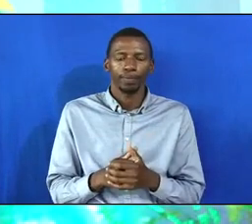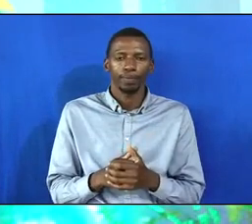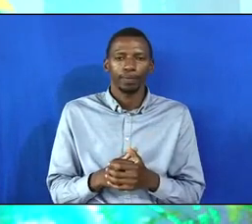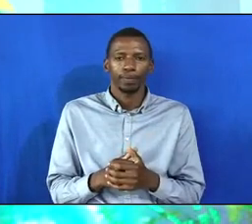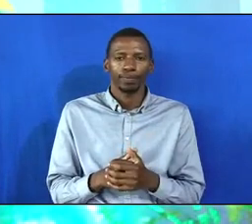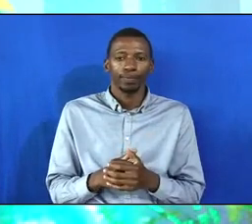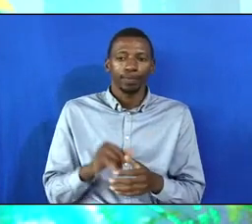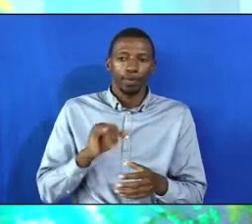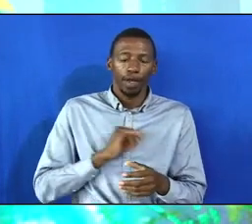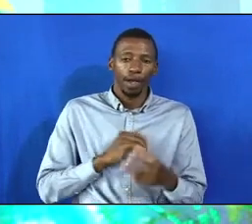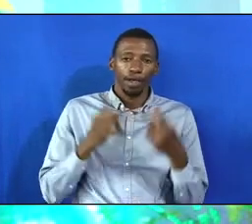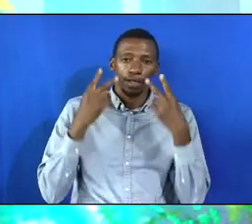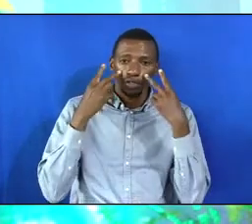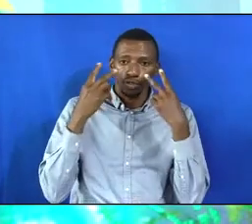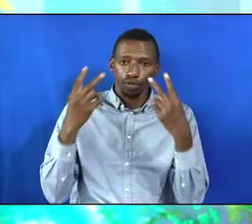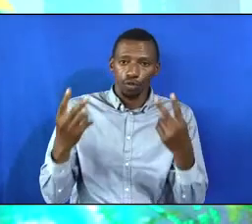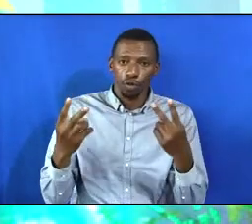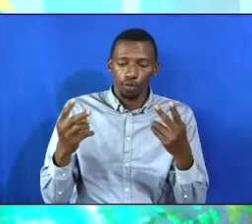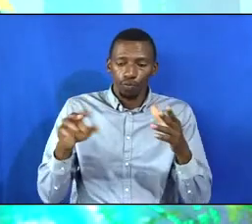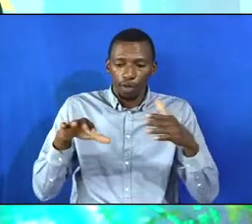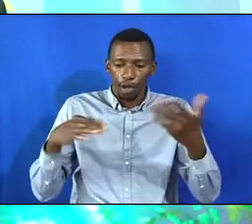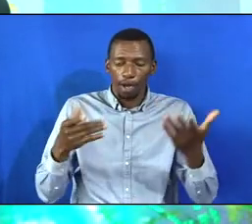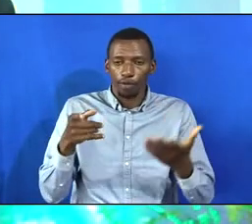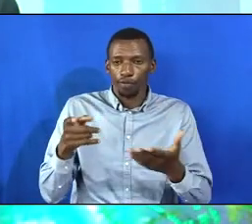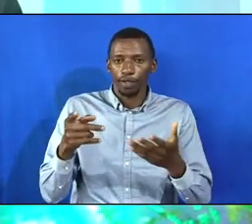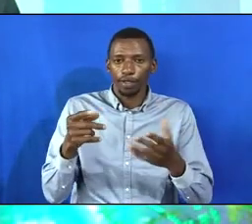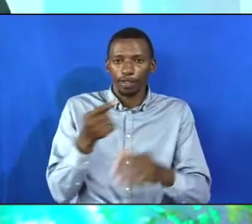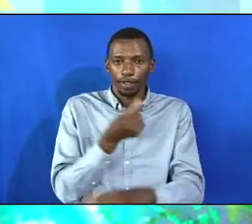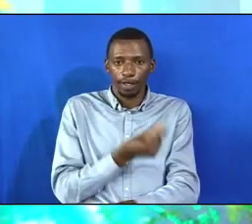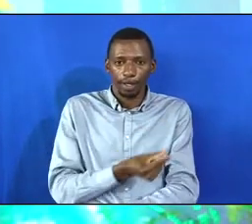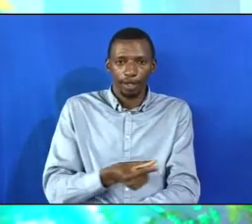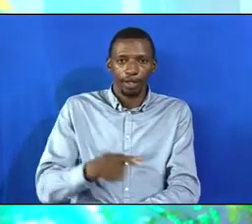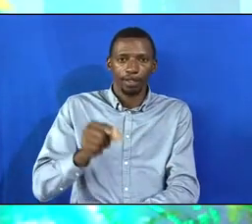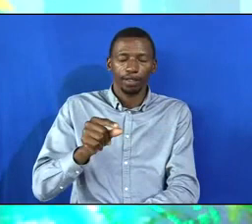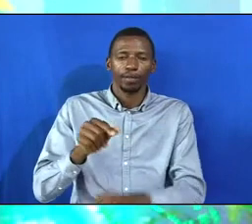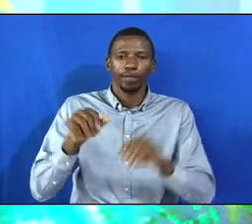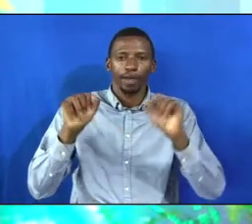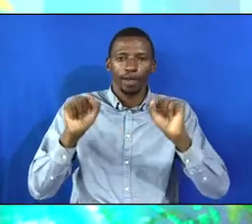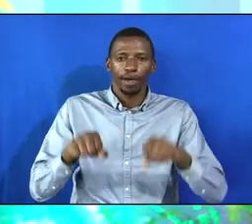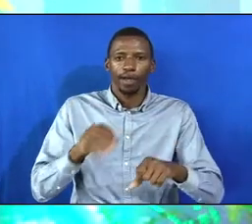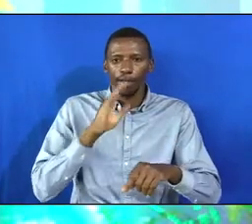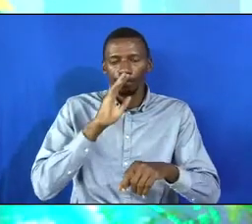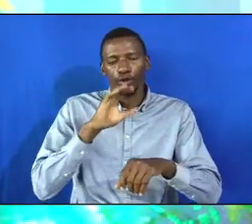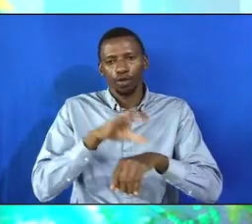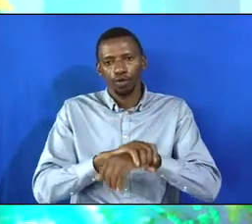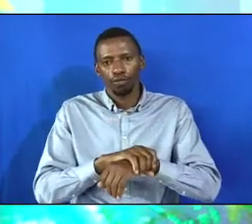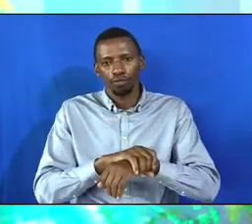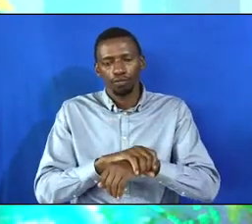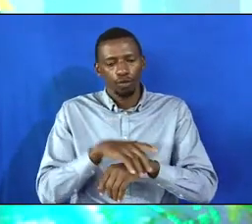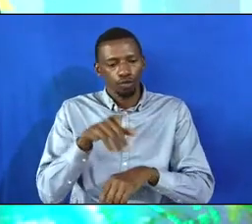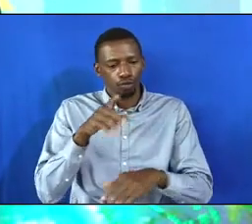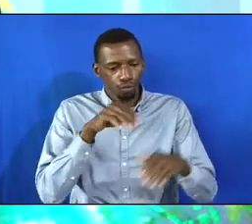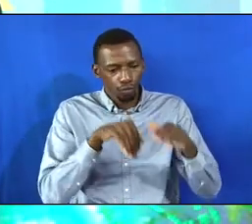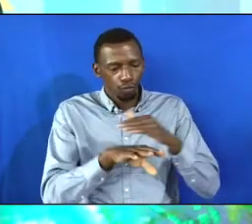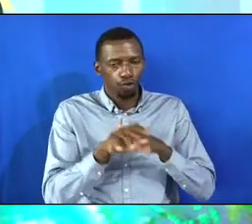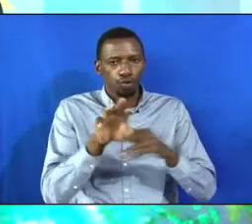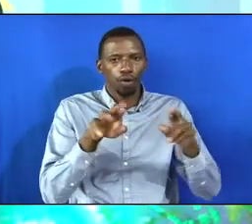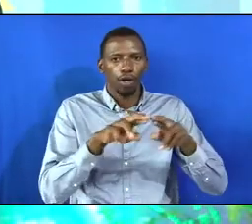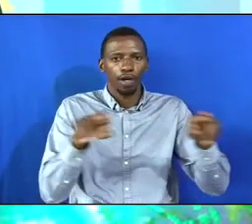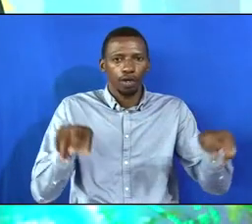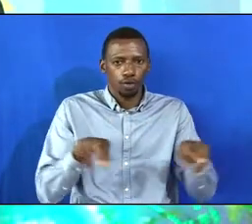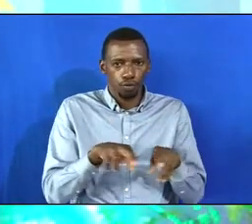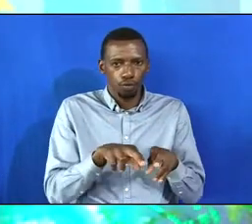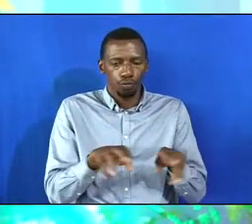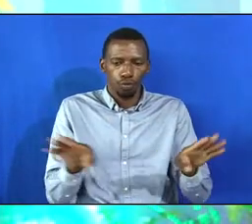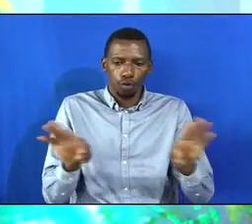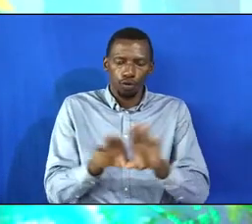I saw how this grace could be obtained. Go to your closet and there alone